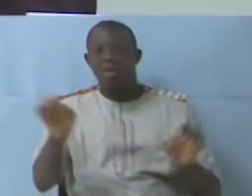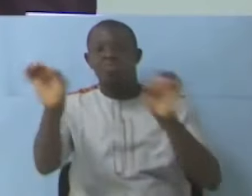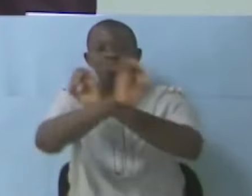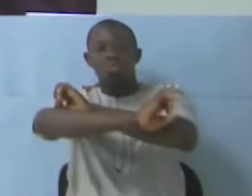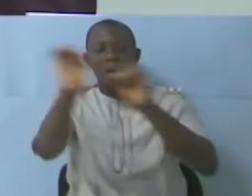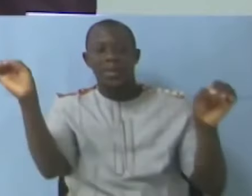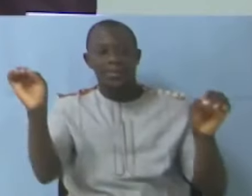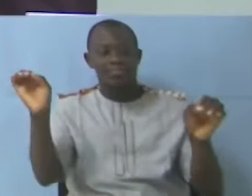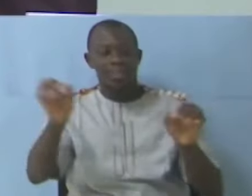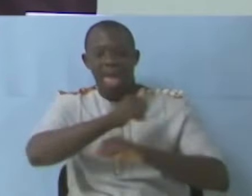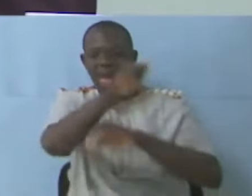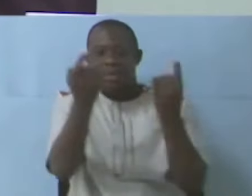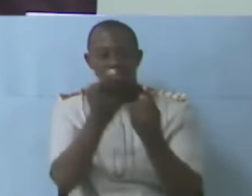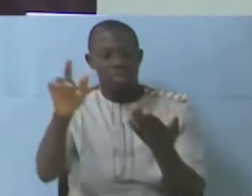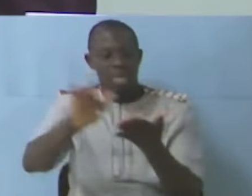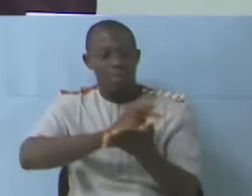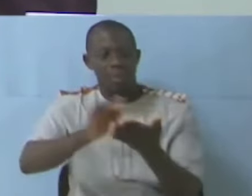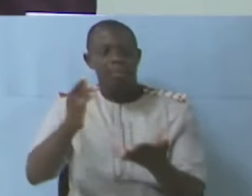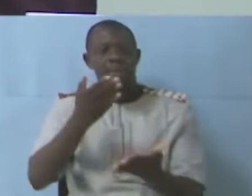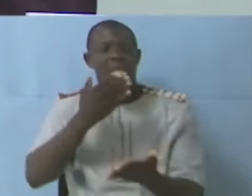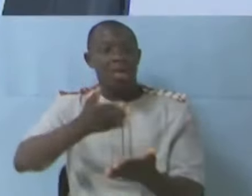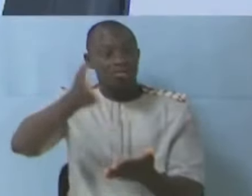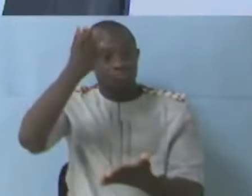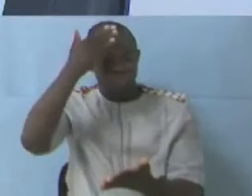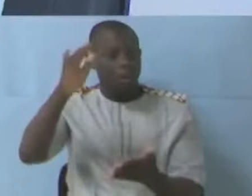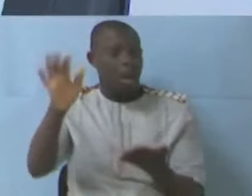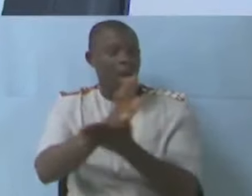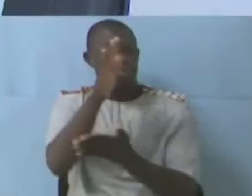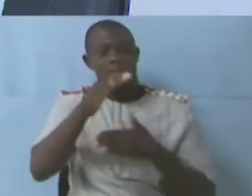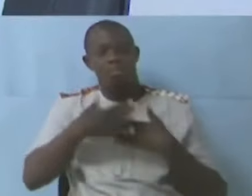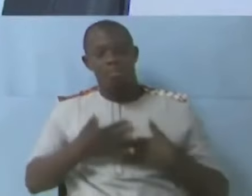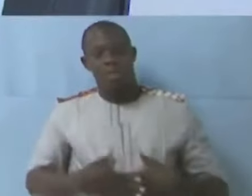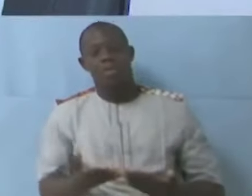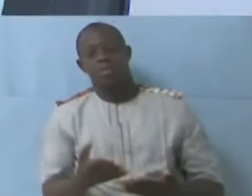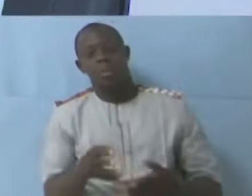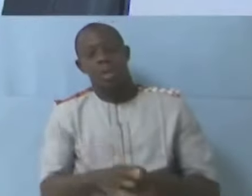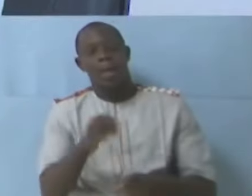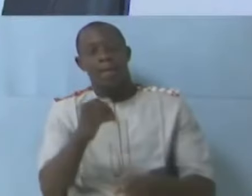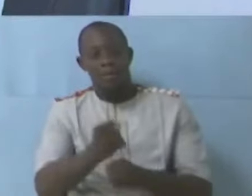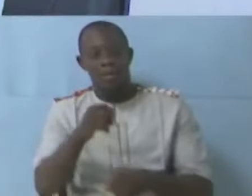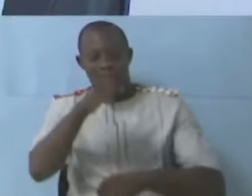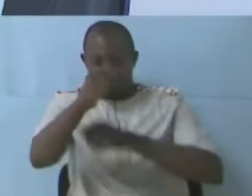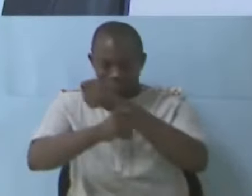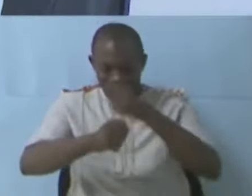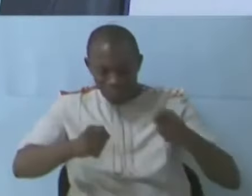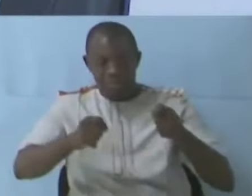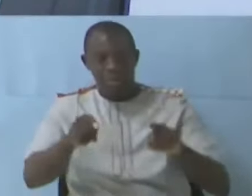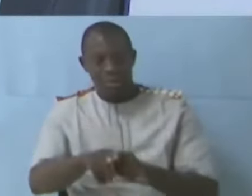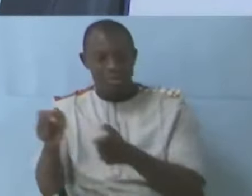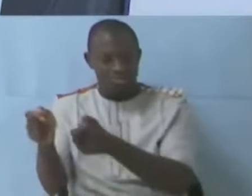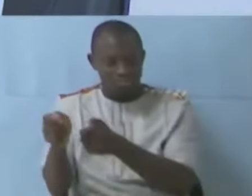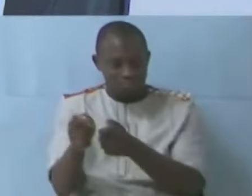ban gital dara. Naked. After ñu takama dima watat. And they tied me up and dragging me.